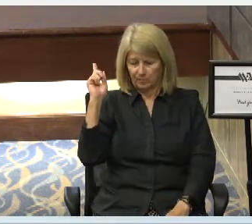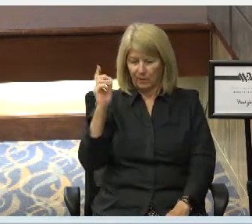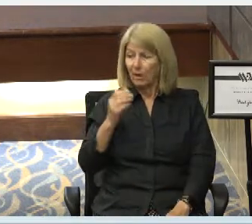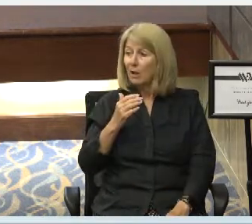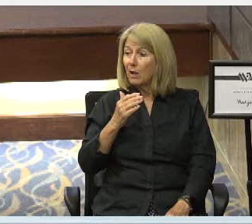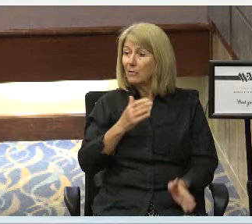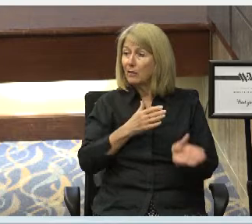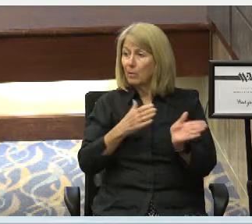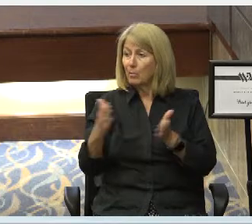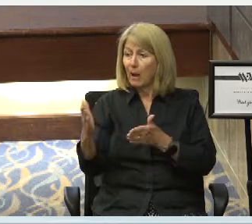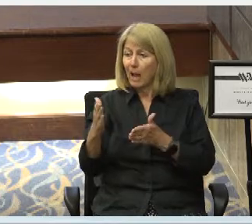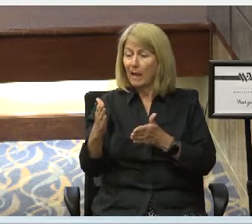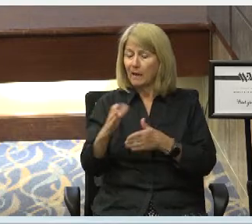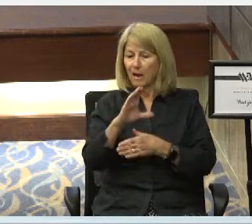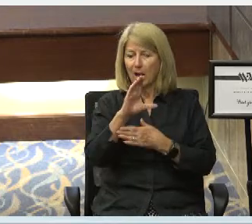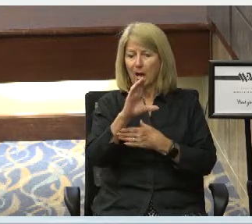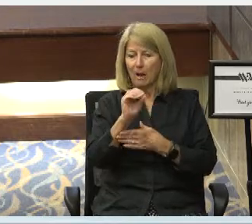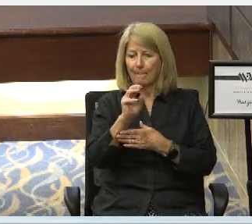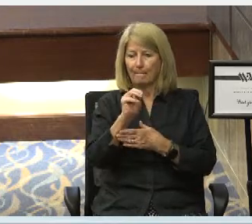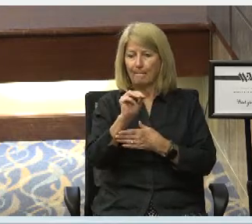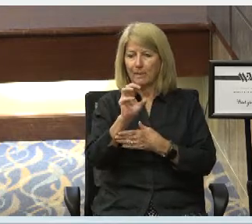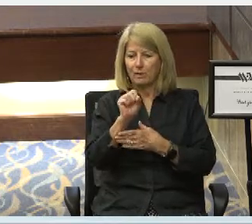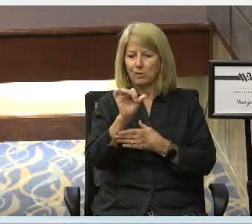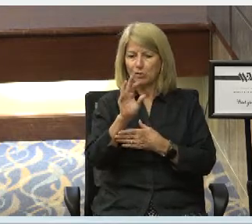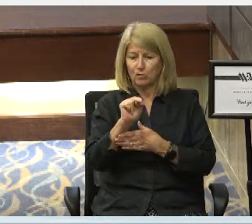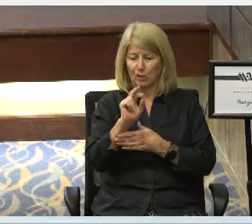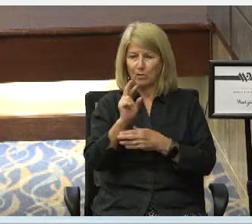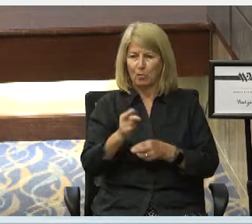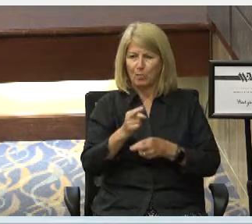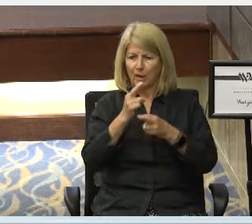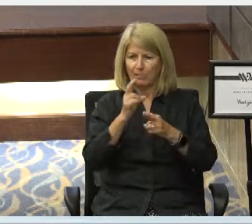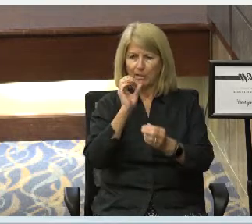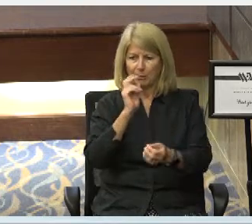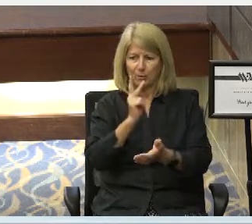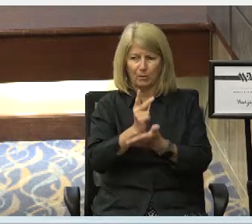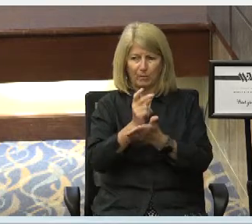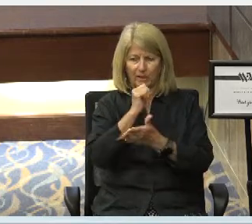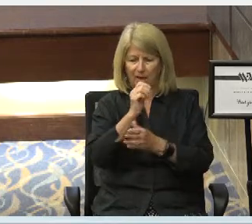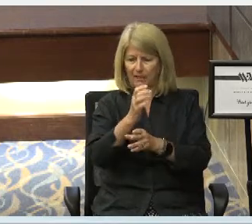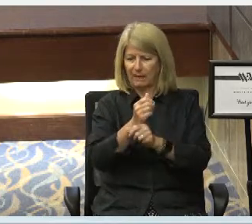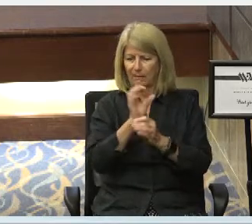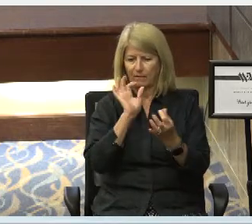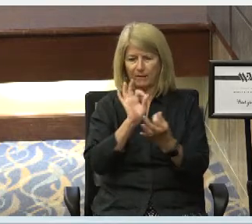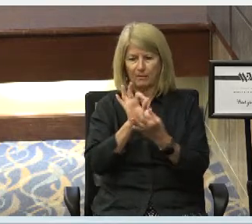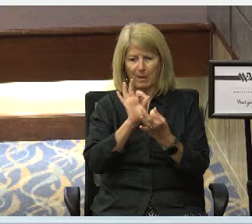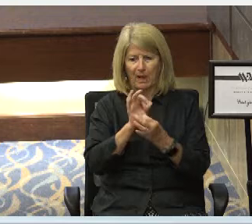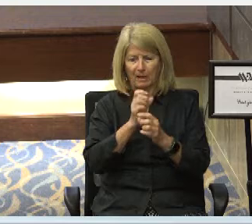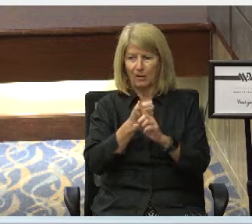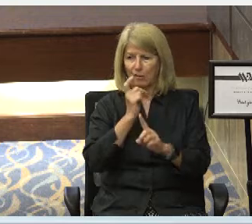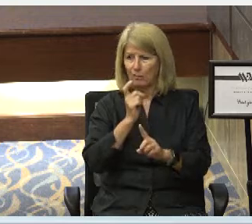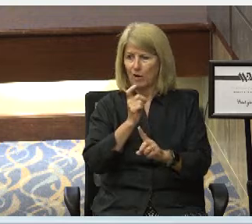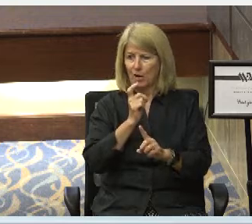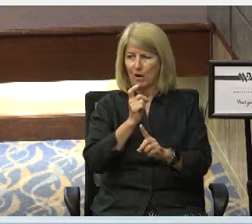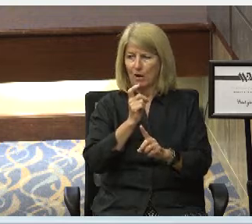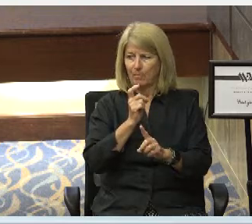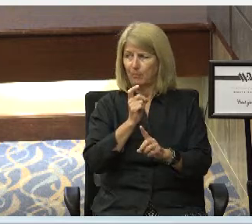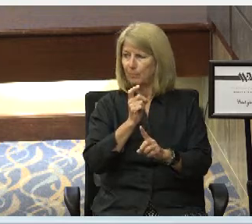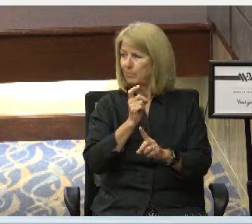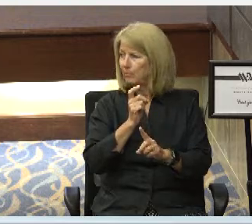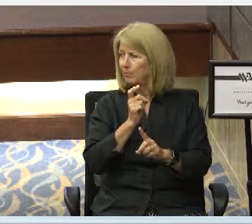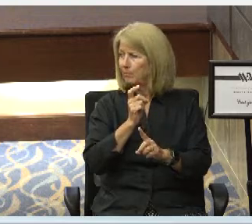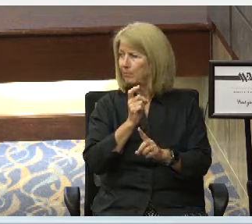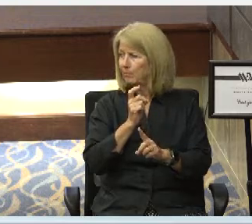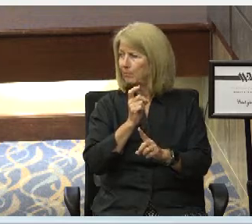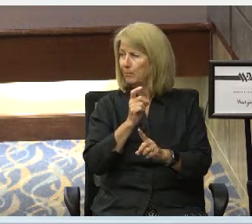Commission did recommend approval of this. We did not get any feedback from the noticing or the public